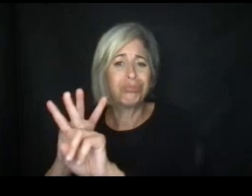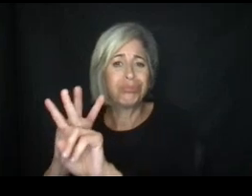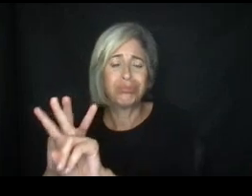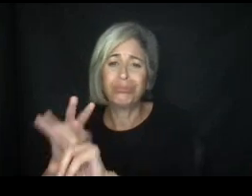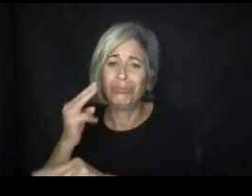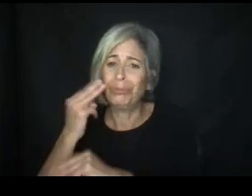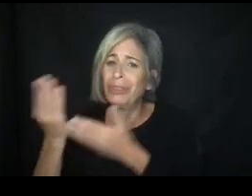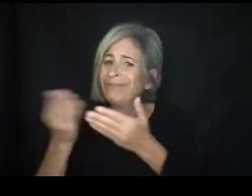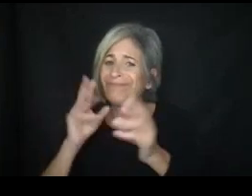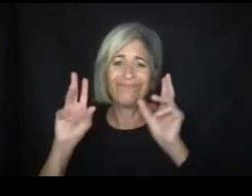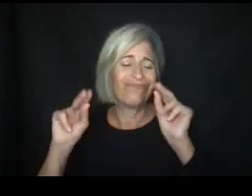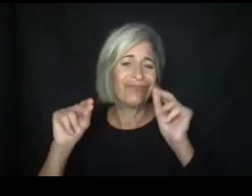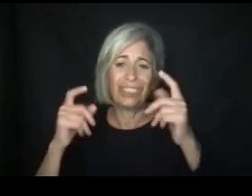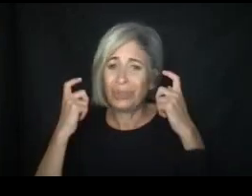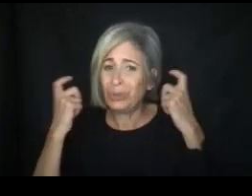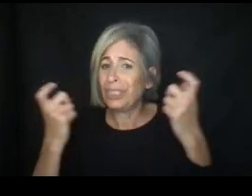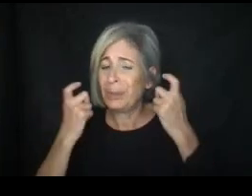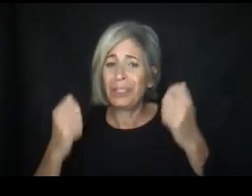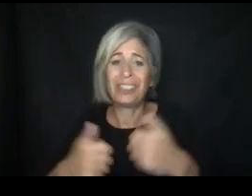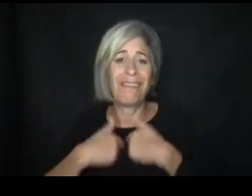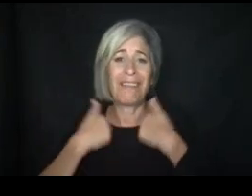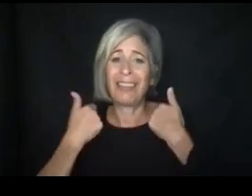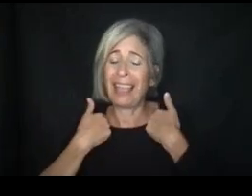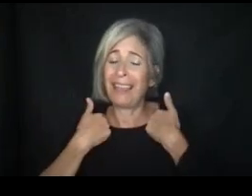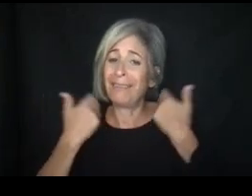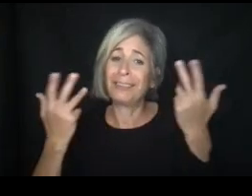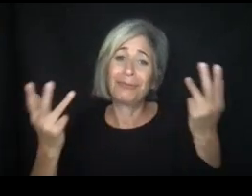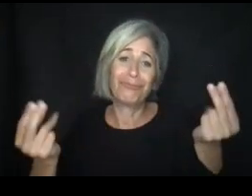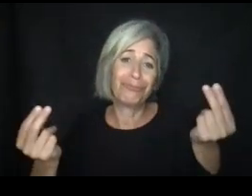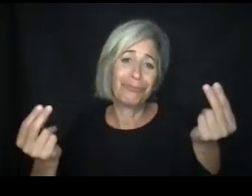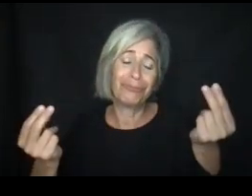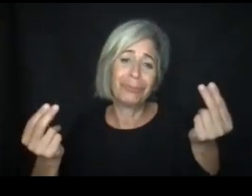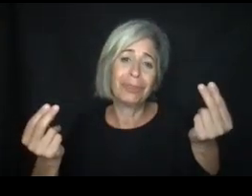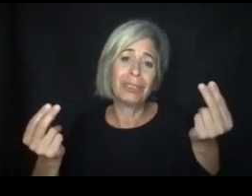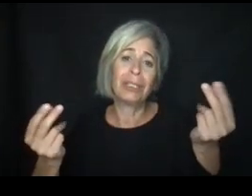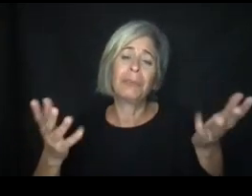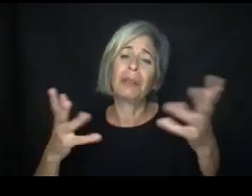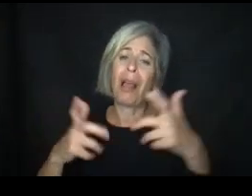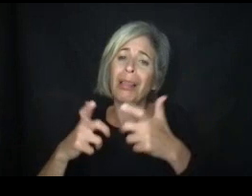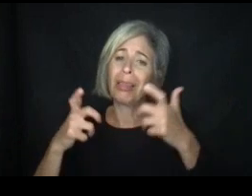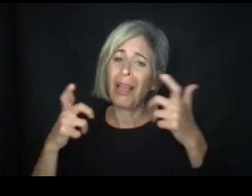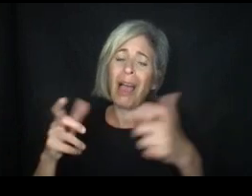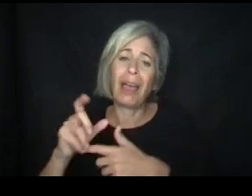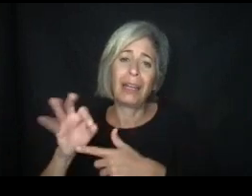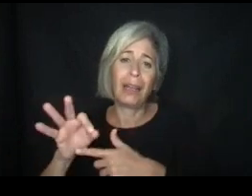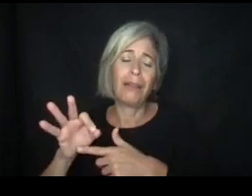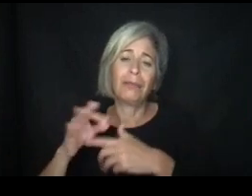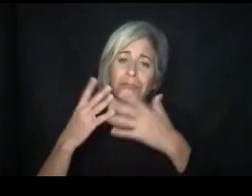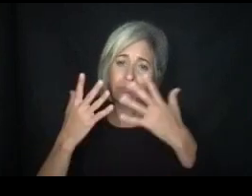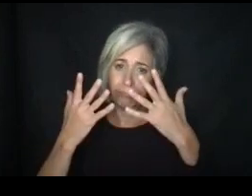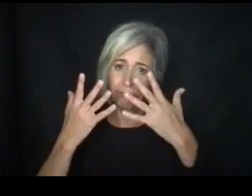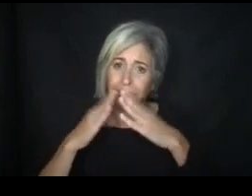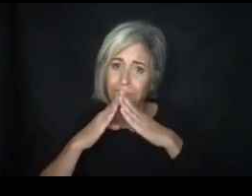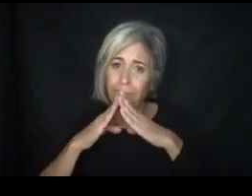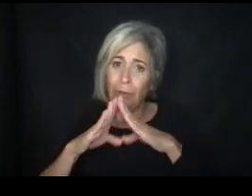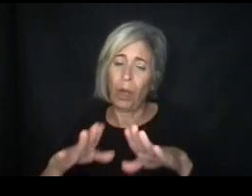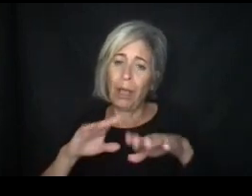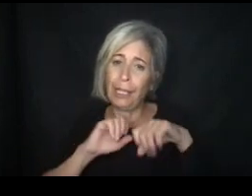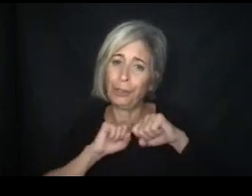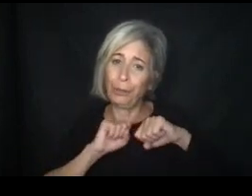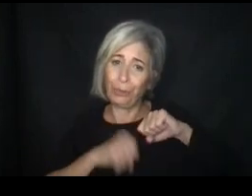or celebrations of life. So there's been a tremendous amount of quiet grieving. And I